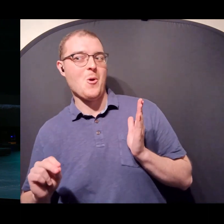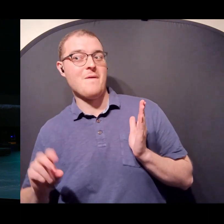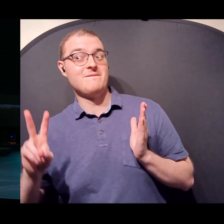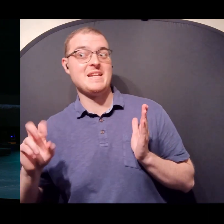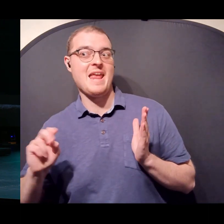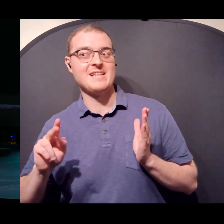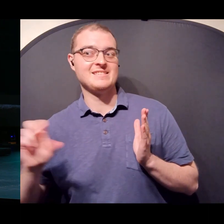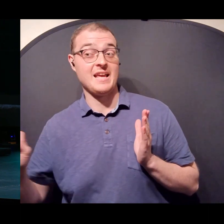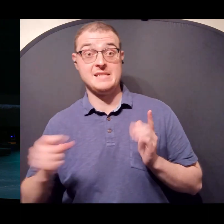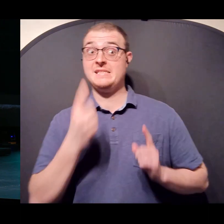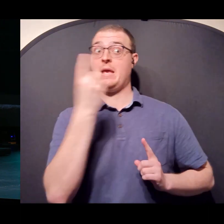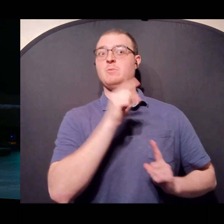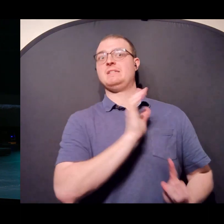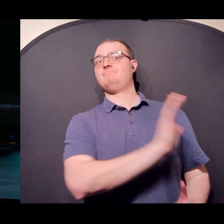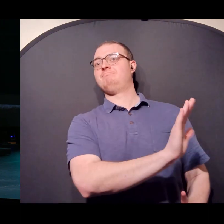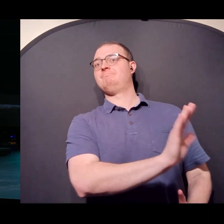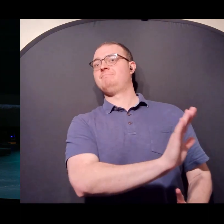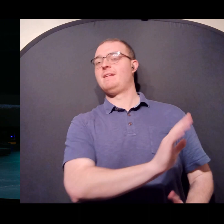Somebody's list.